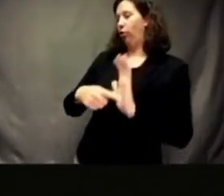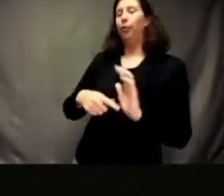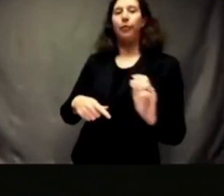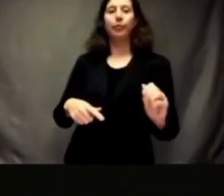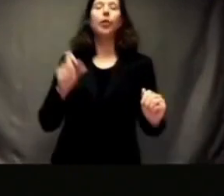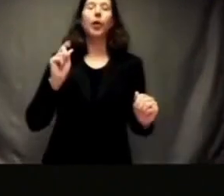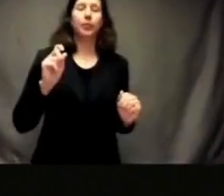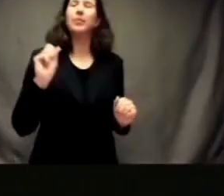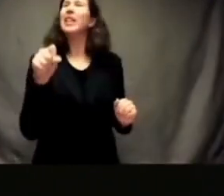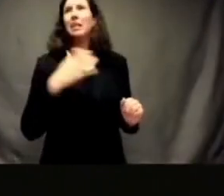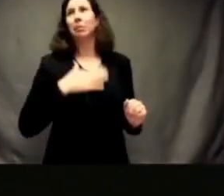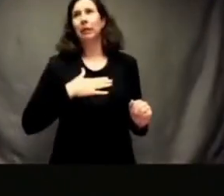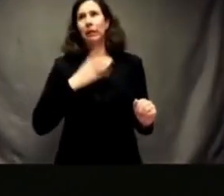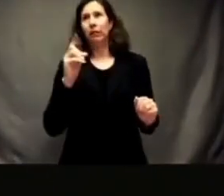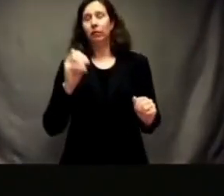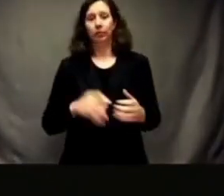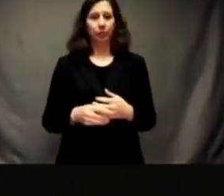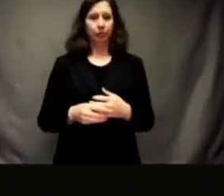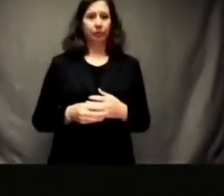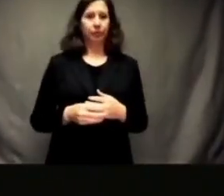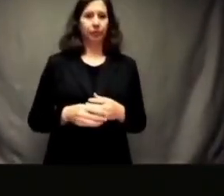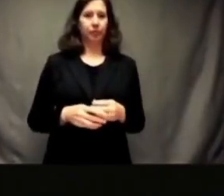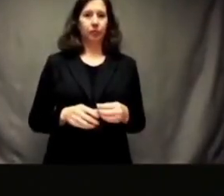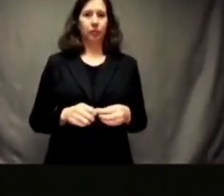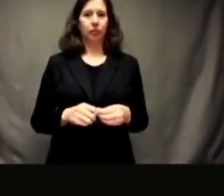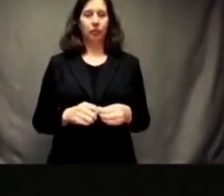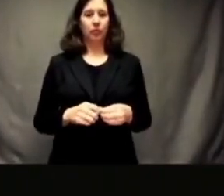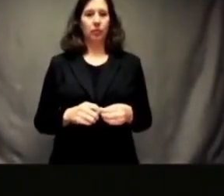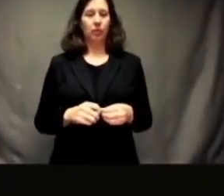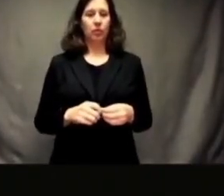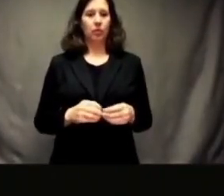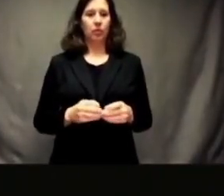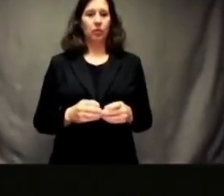Okay, yes, please. So you don't waste time on this.